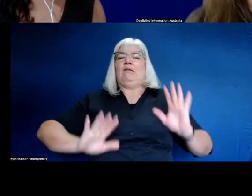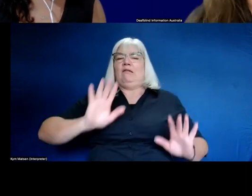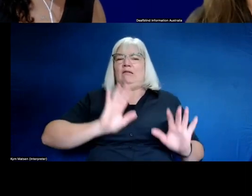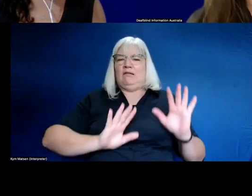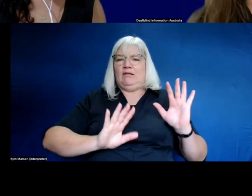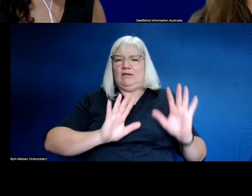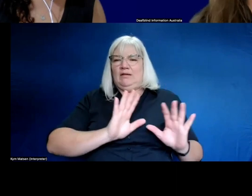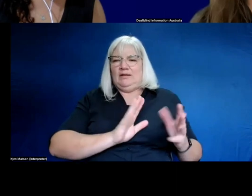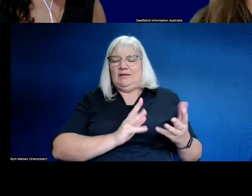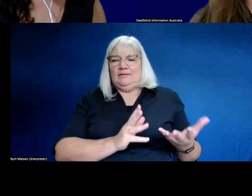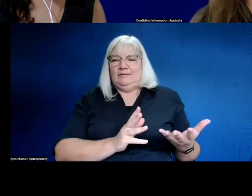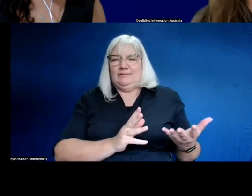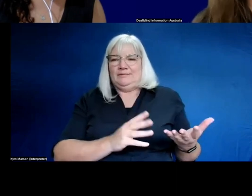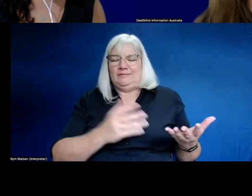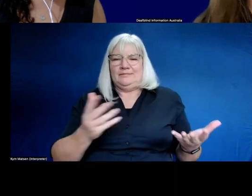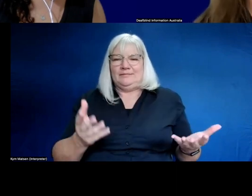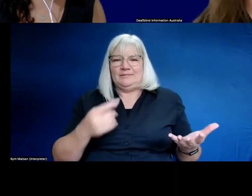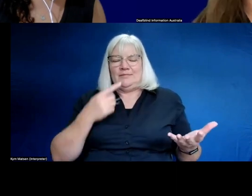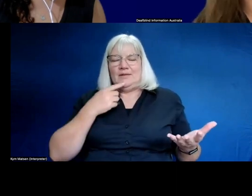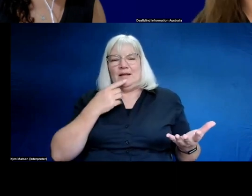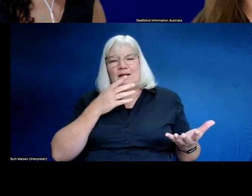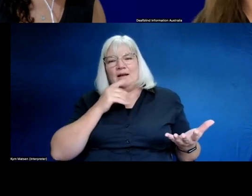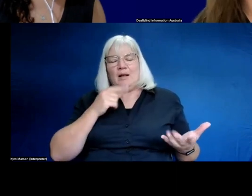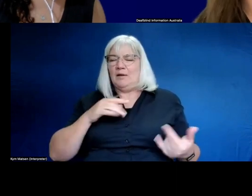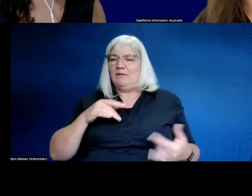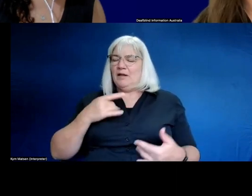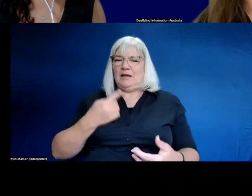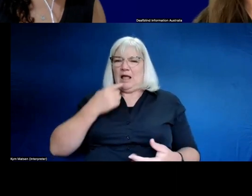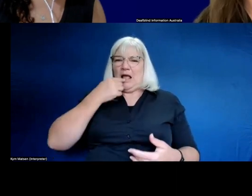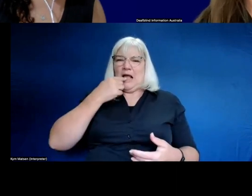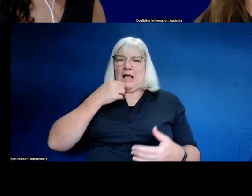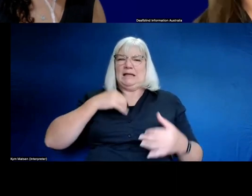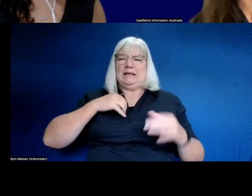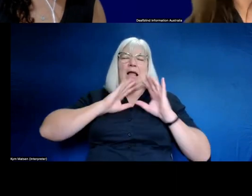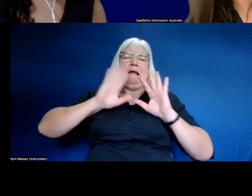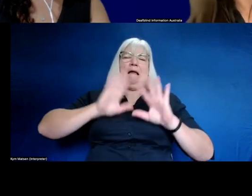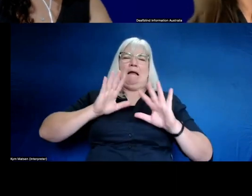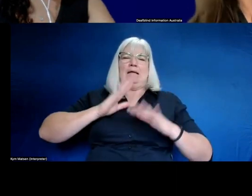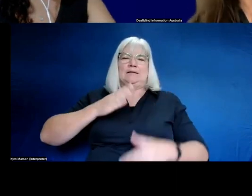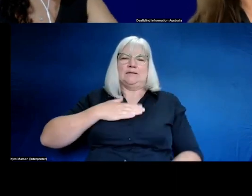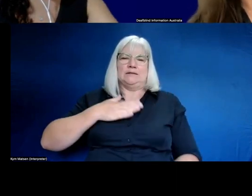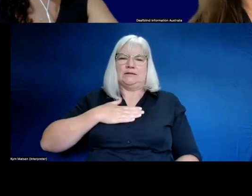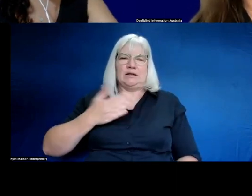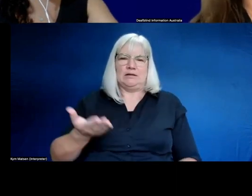which has built up that association that stuff in my mouth is unpleasant.